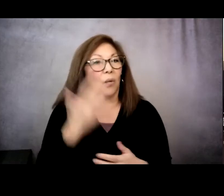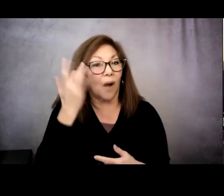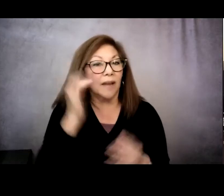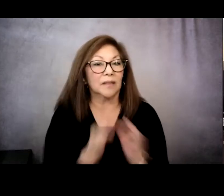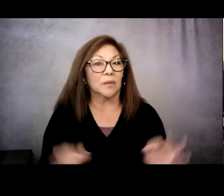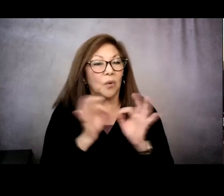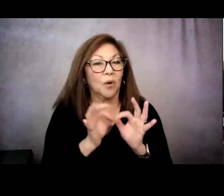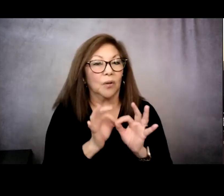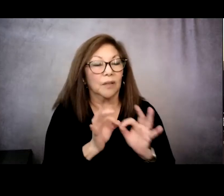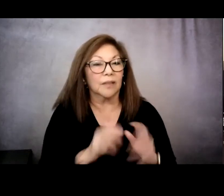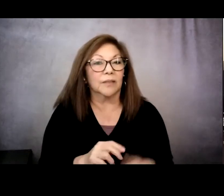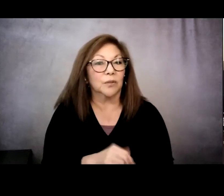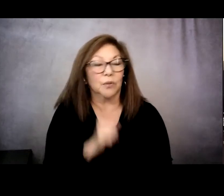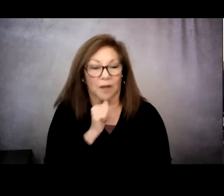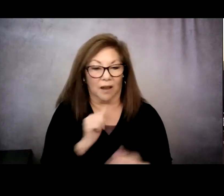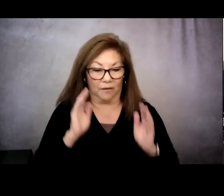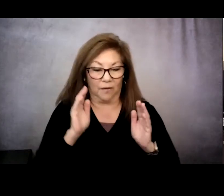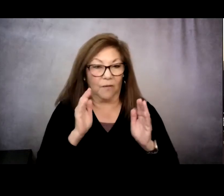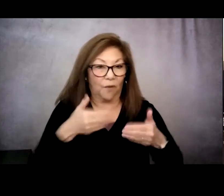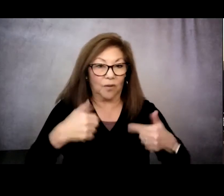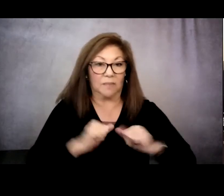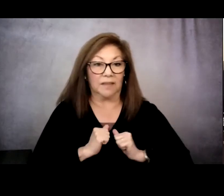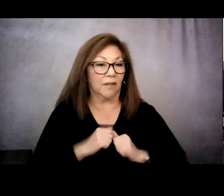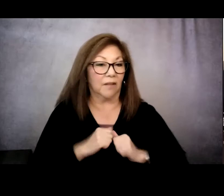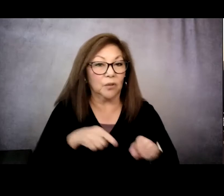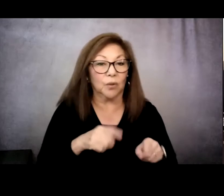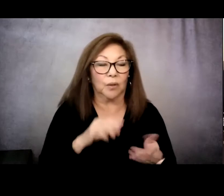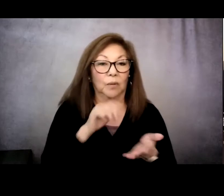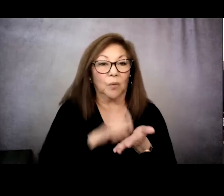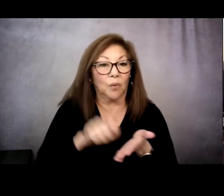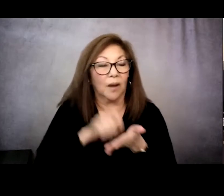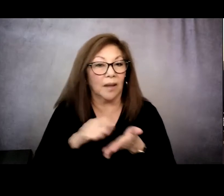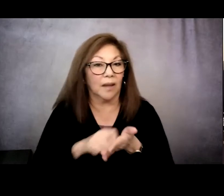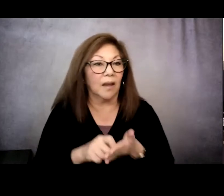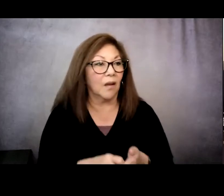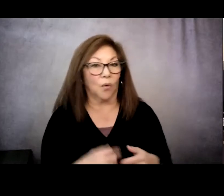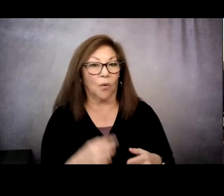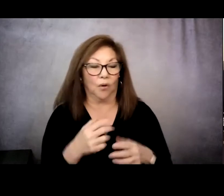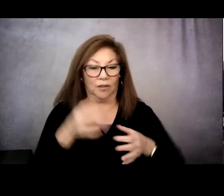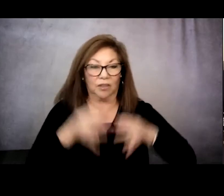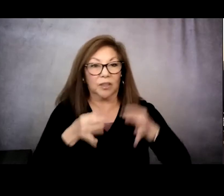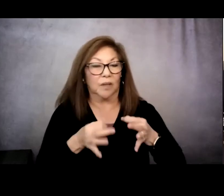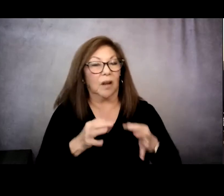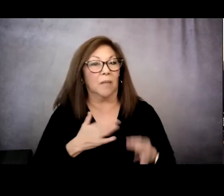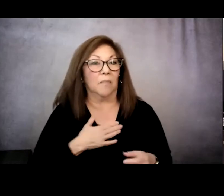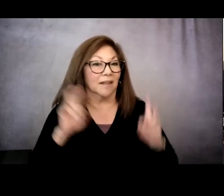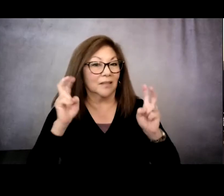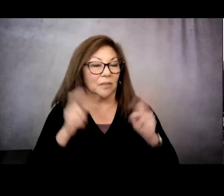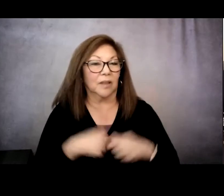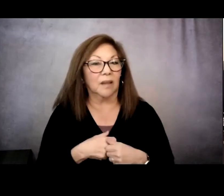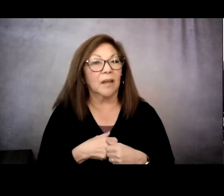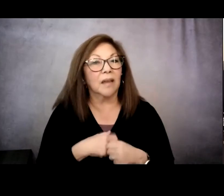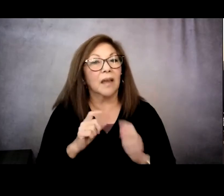decenter myself in the process of writing rather than interject or cast judgment on my subjects. The more elaborate